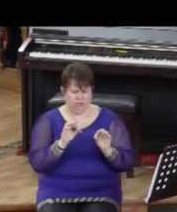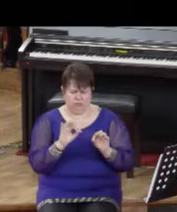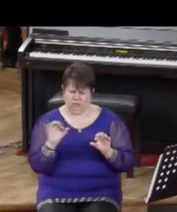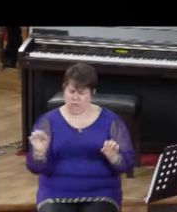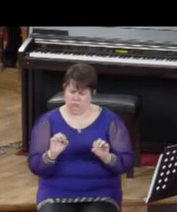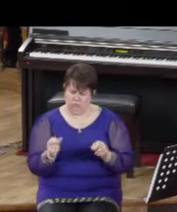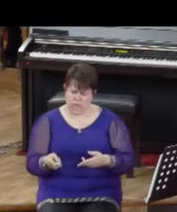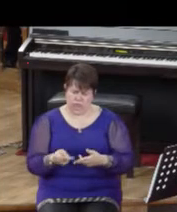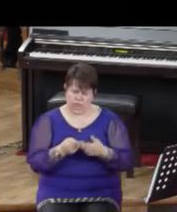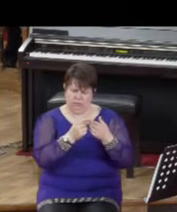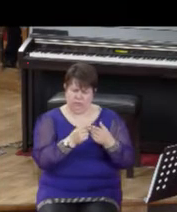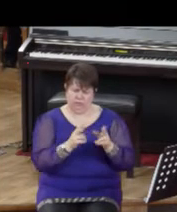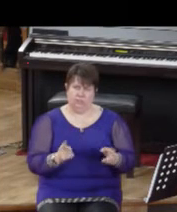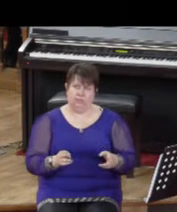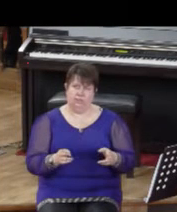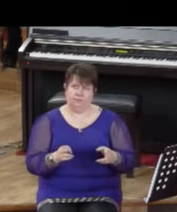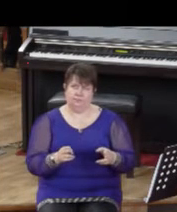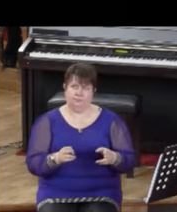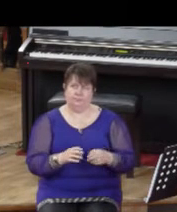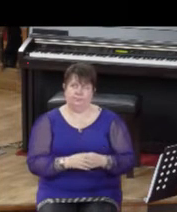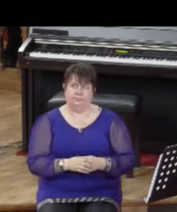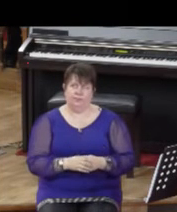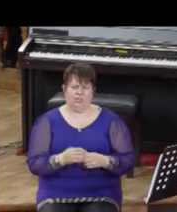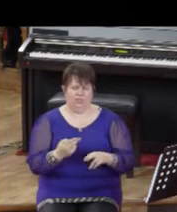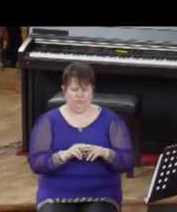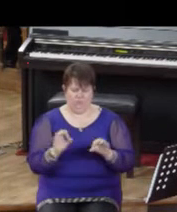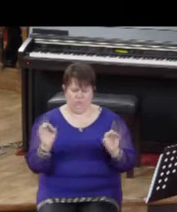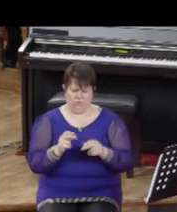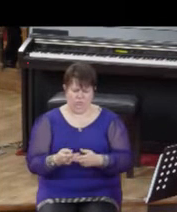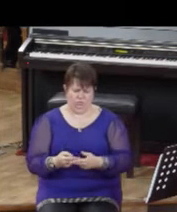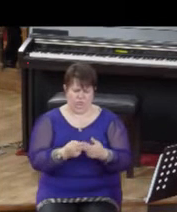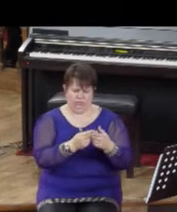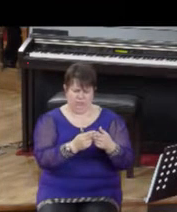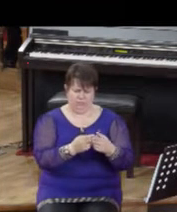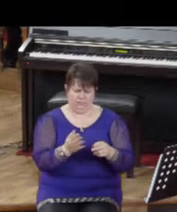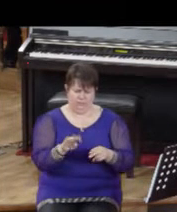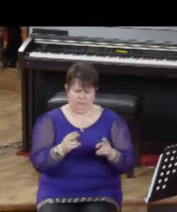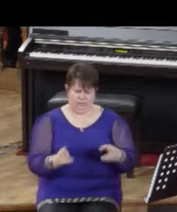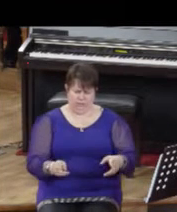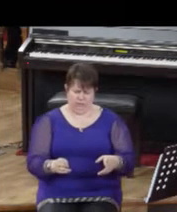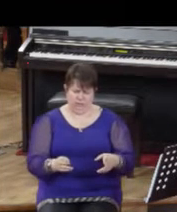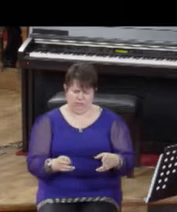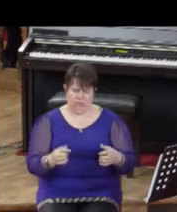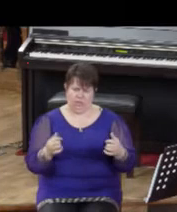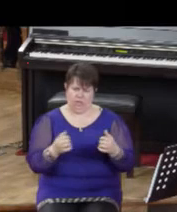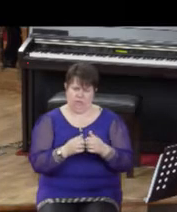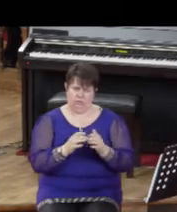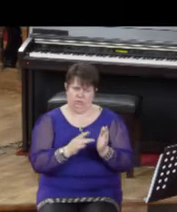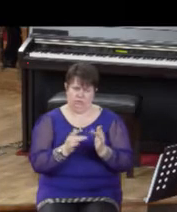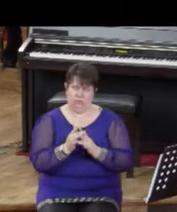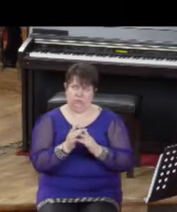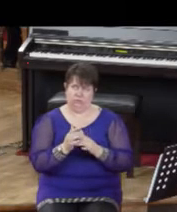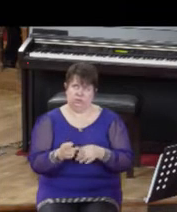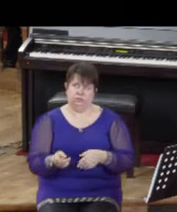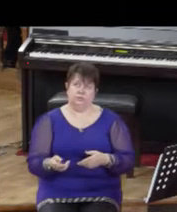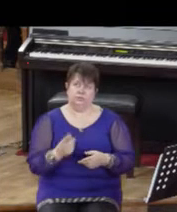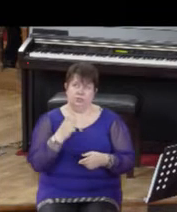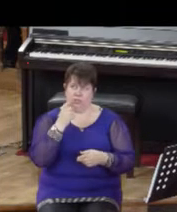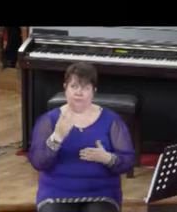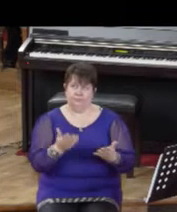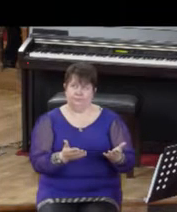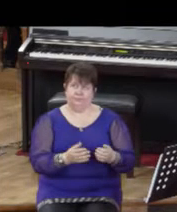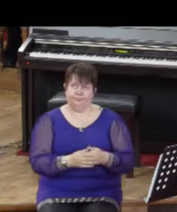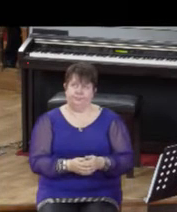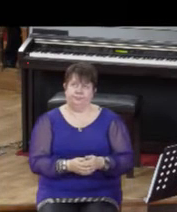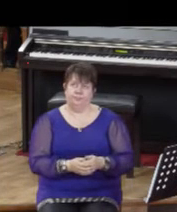dead? If there is no resurrection of the dead, then not even Christ has been raised. And